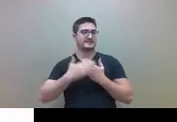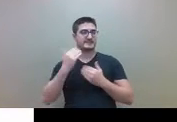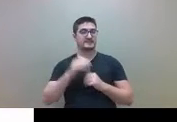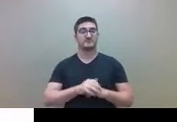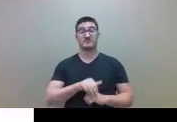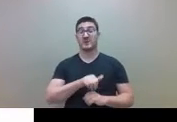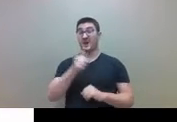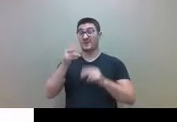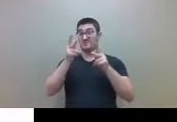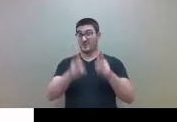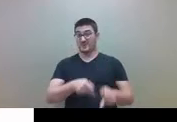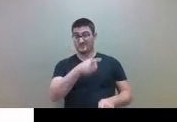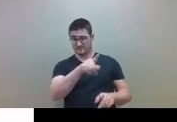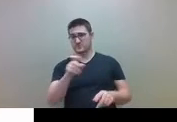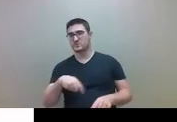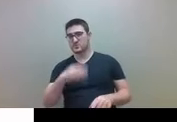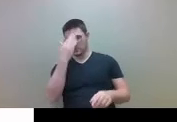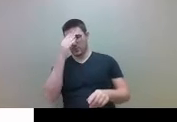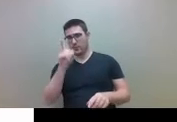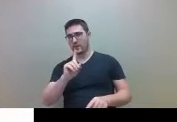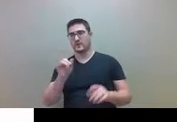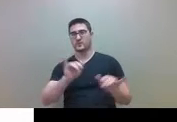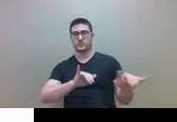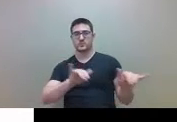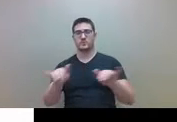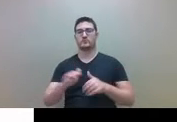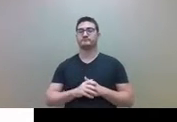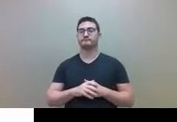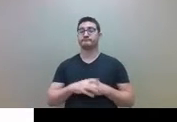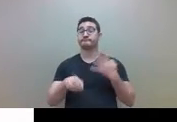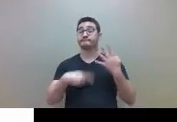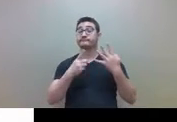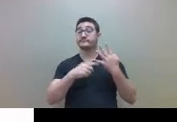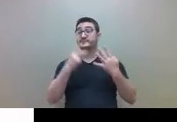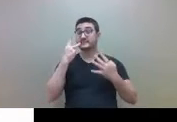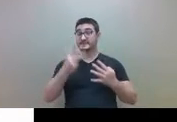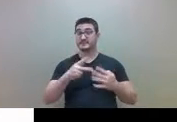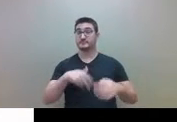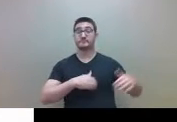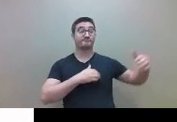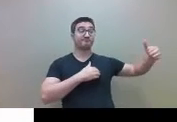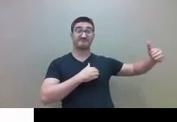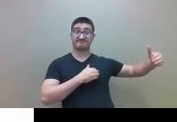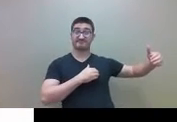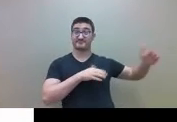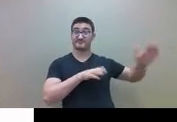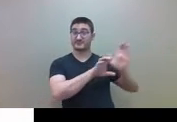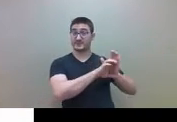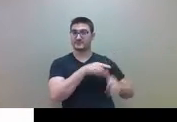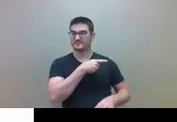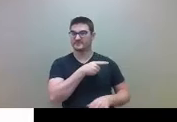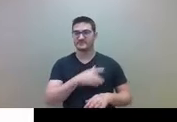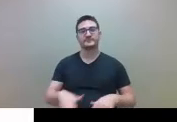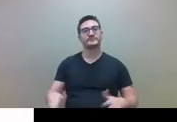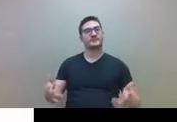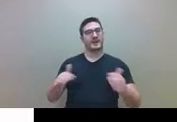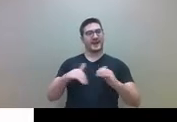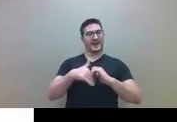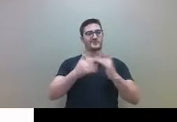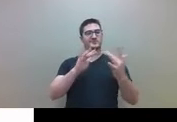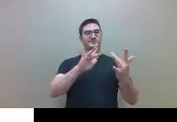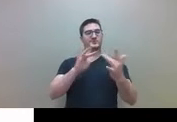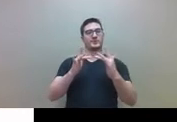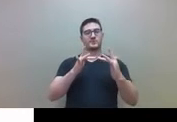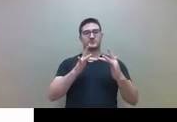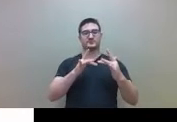The next one is staying connected and maintain social networks. That's a biggie. This is one thing I stressed with our support group, and that